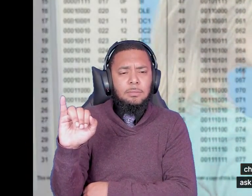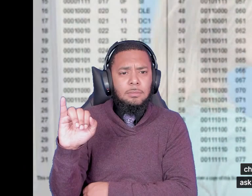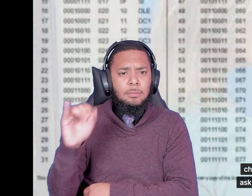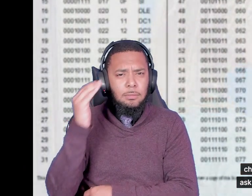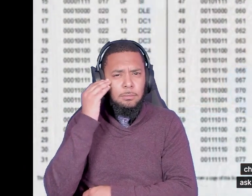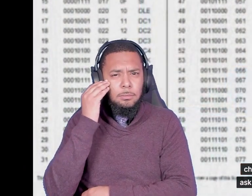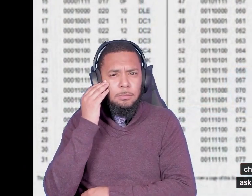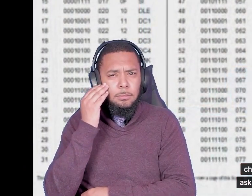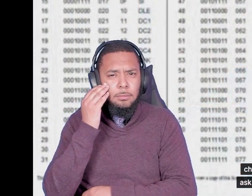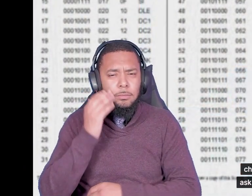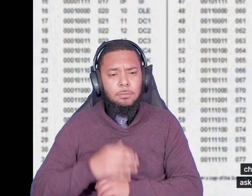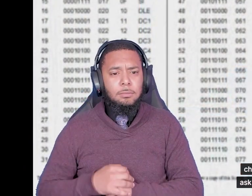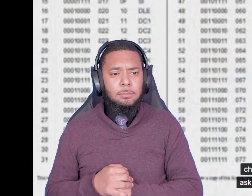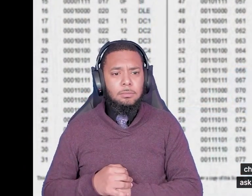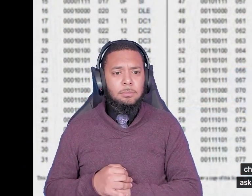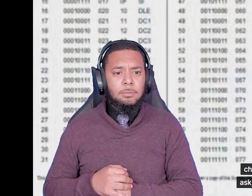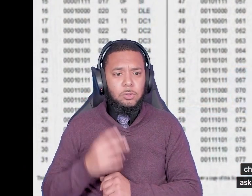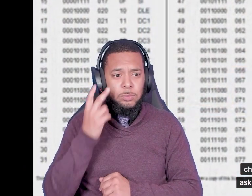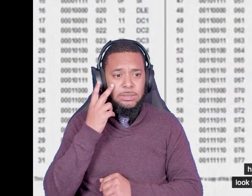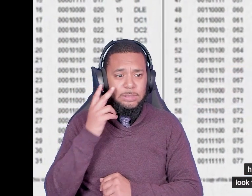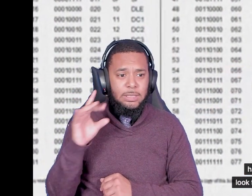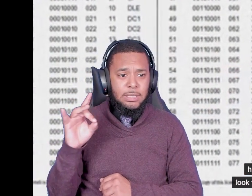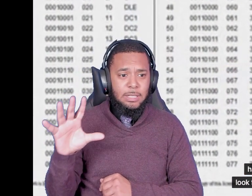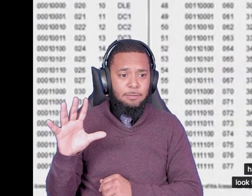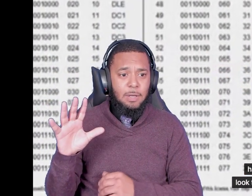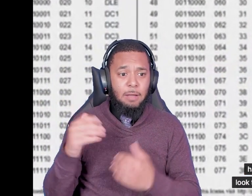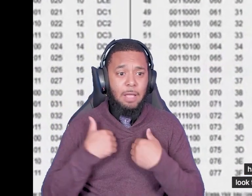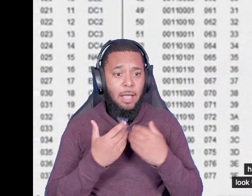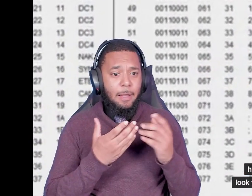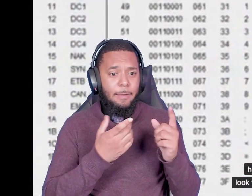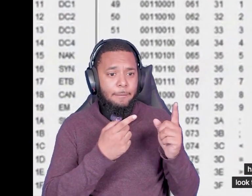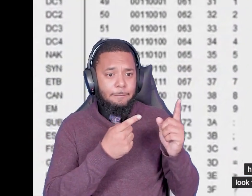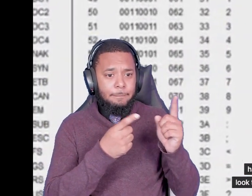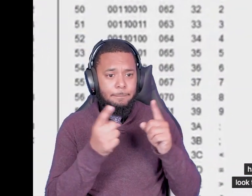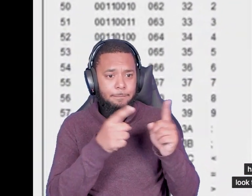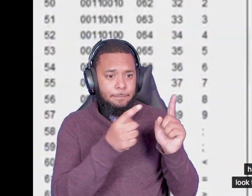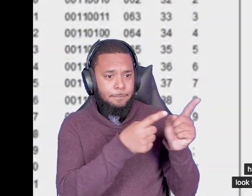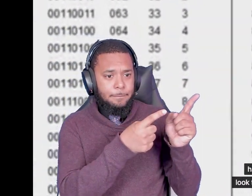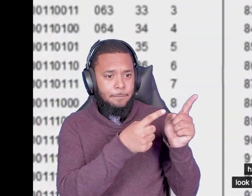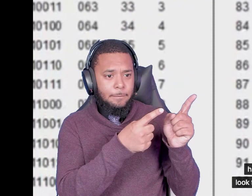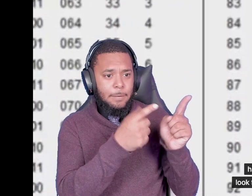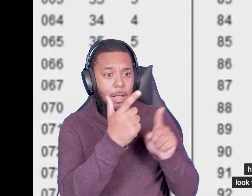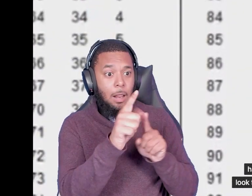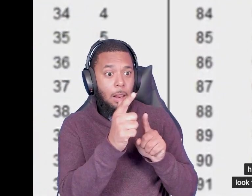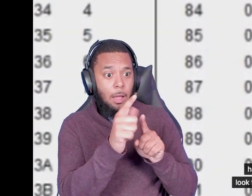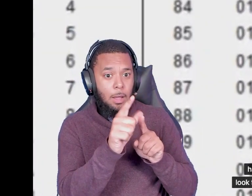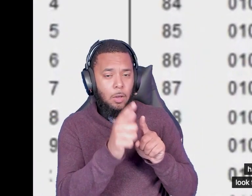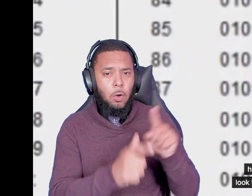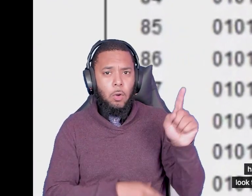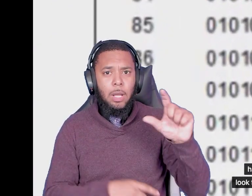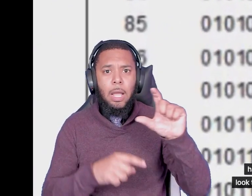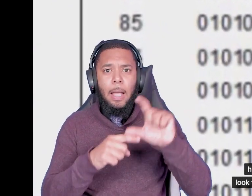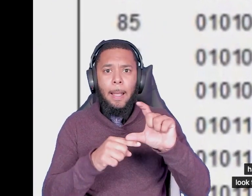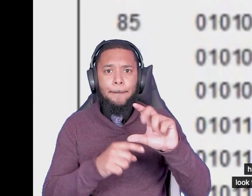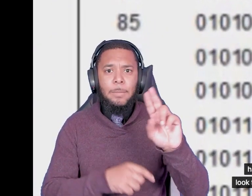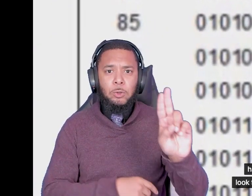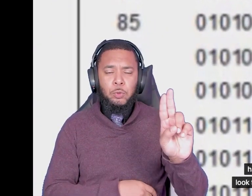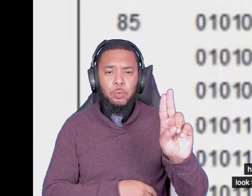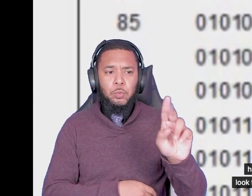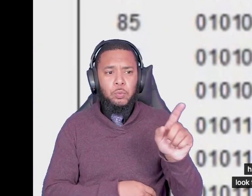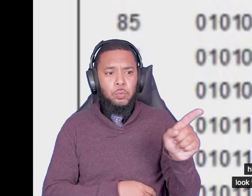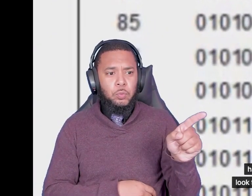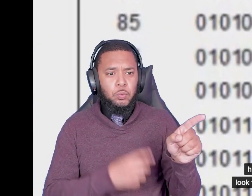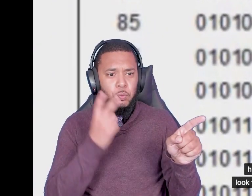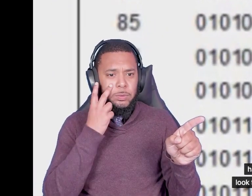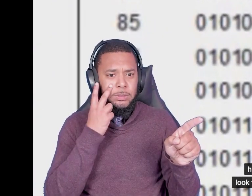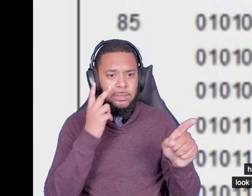ASCII chart, you'll notice that it also has a letter associated with it. So look for